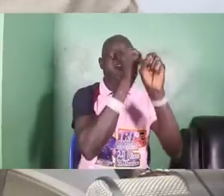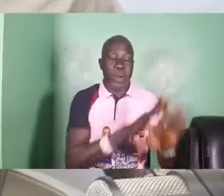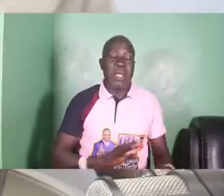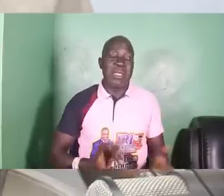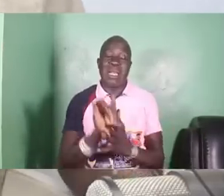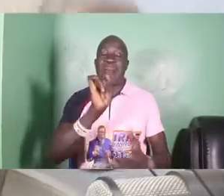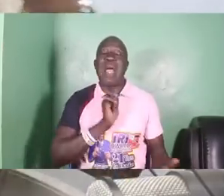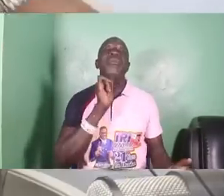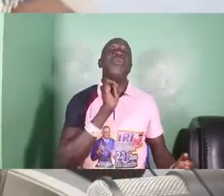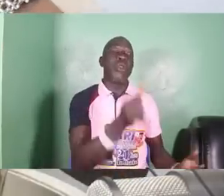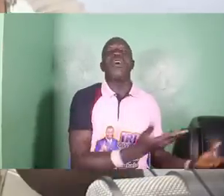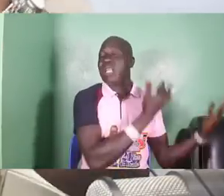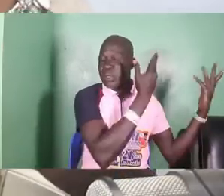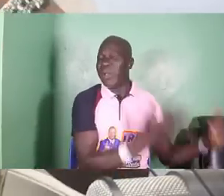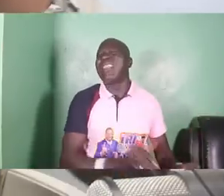o Jesus